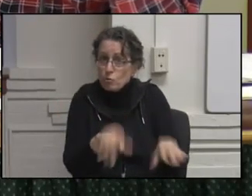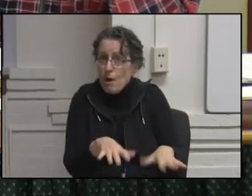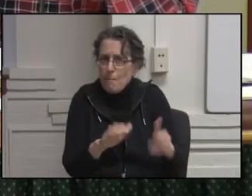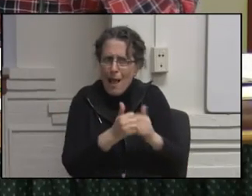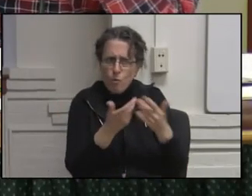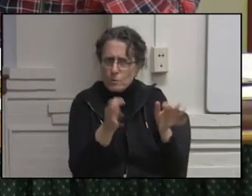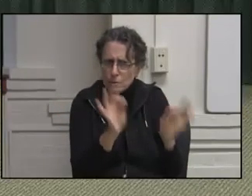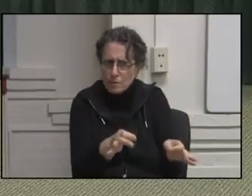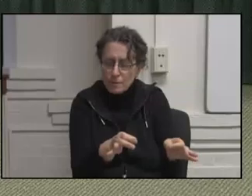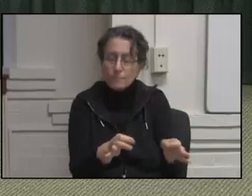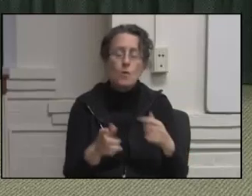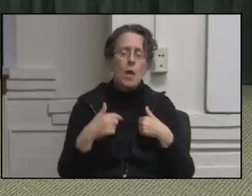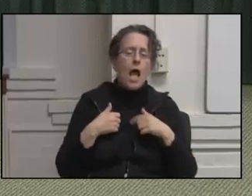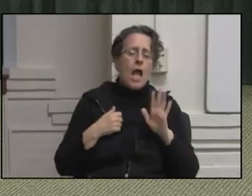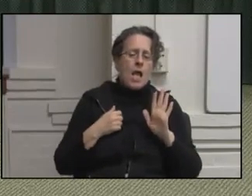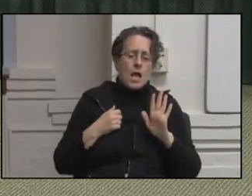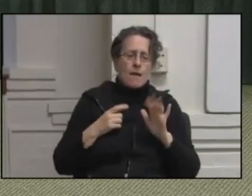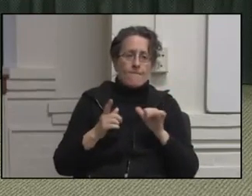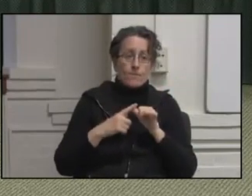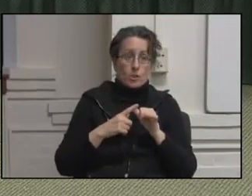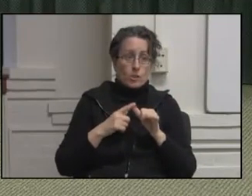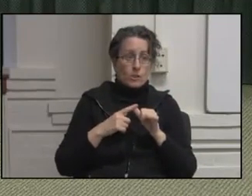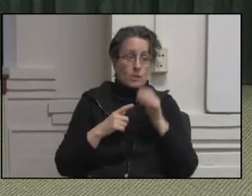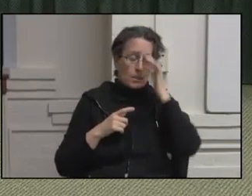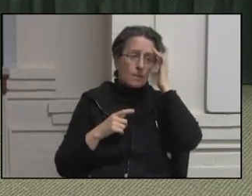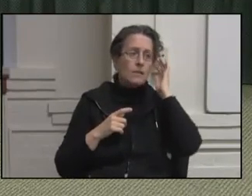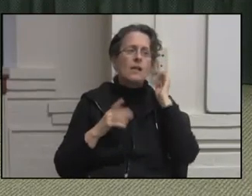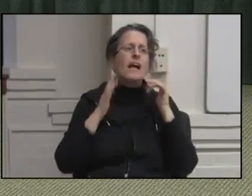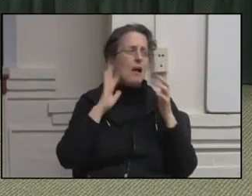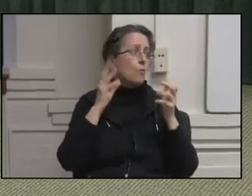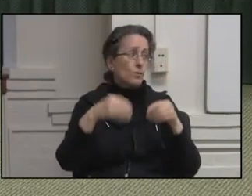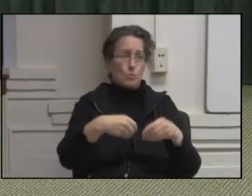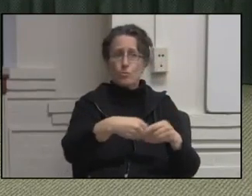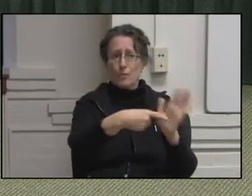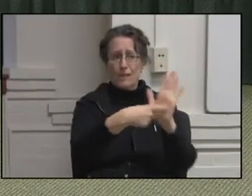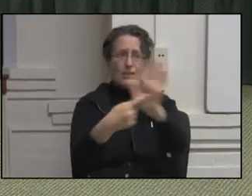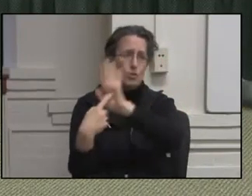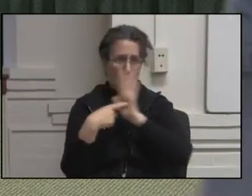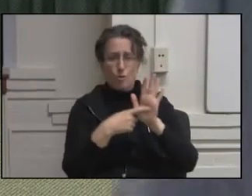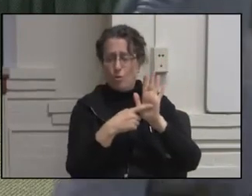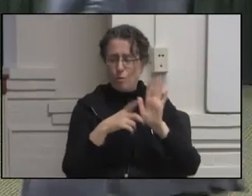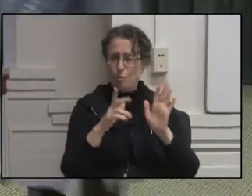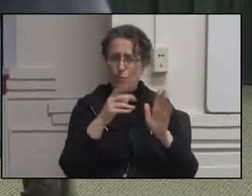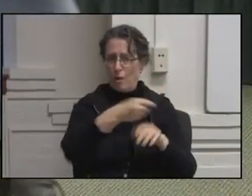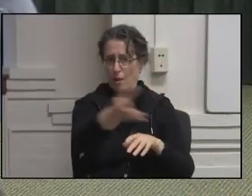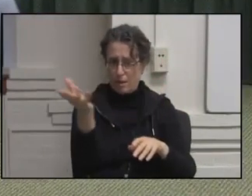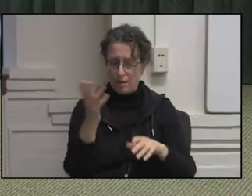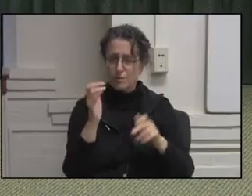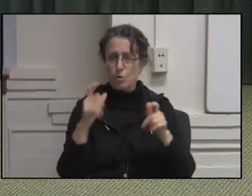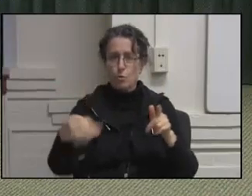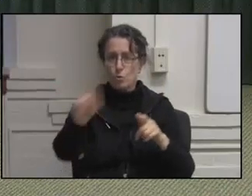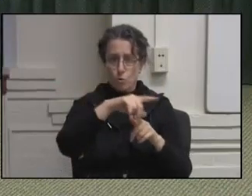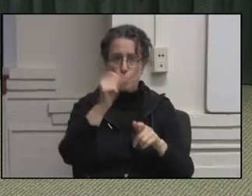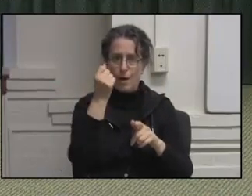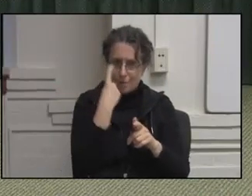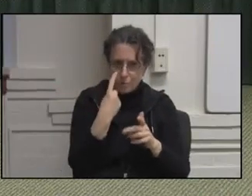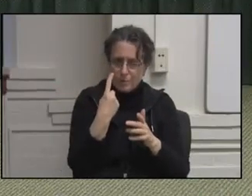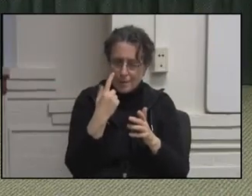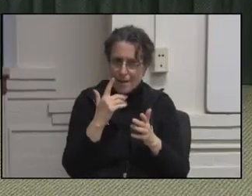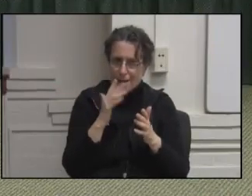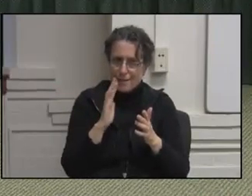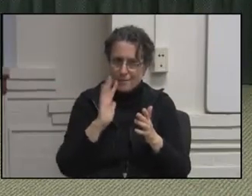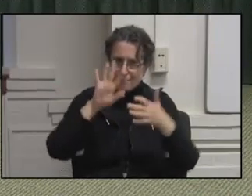I just want, before anybody speaks, do people want to pass this around so you know what we're talking about? I crossed off my notes.